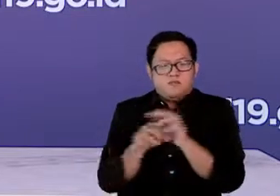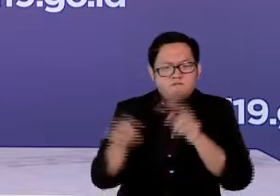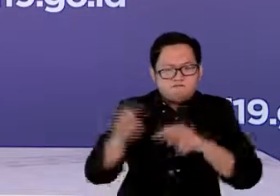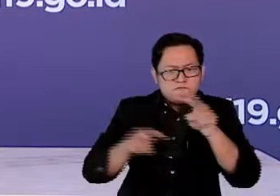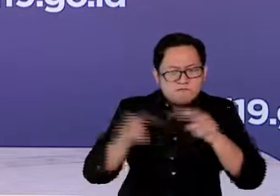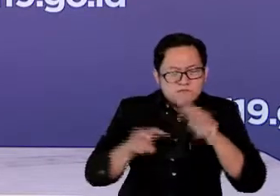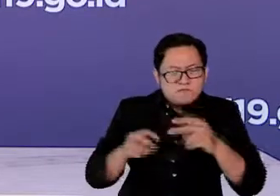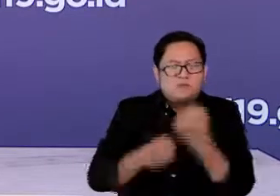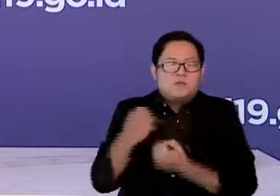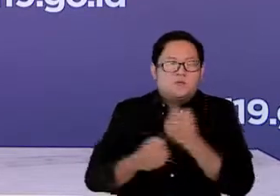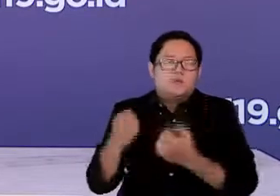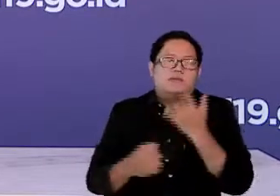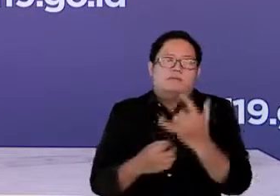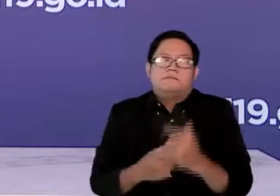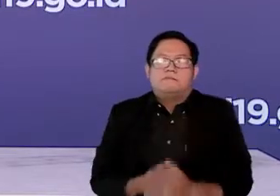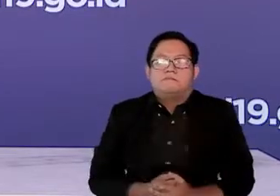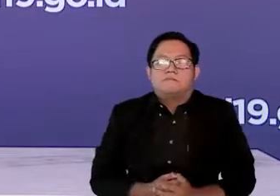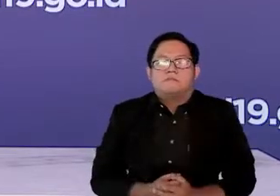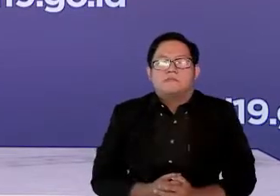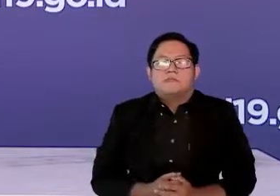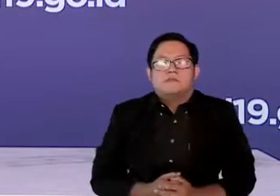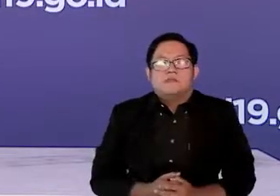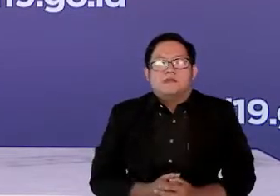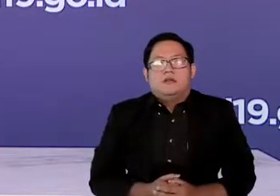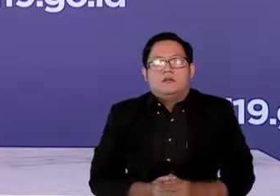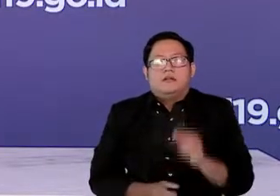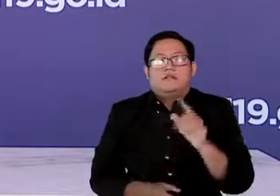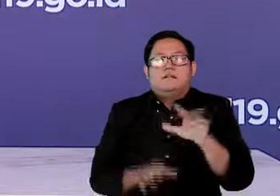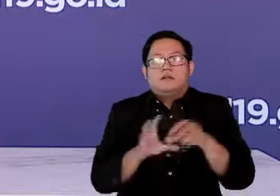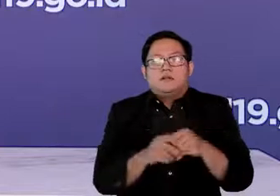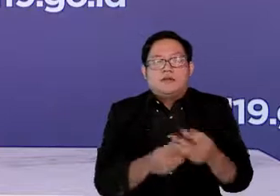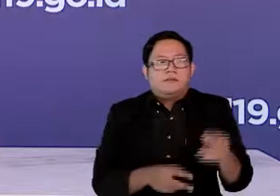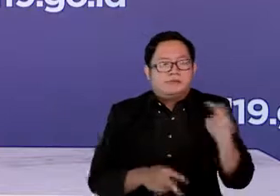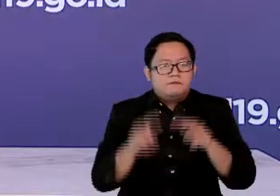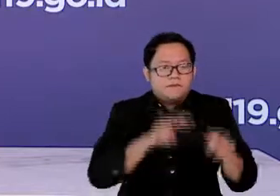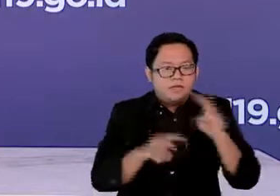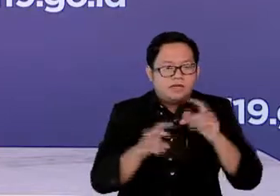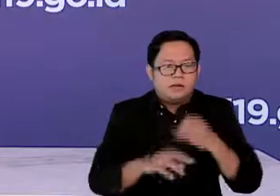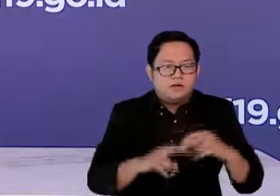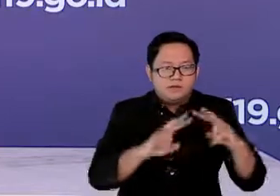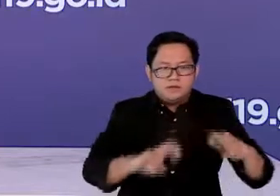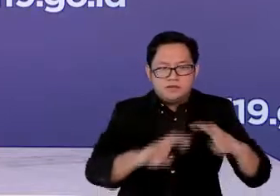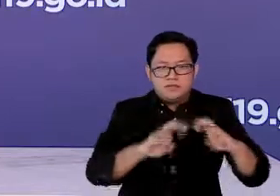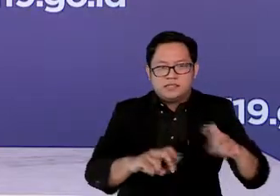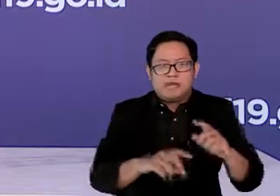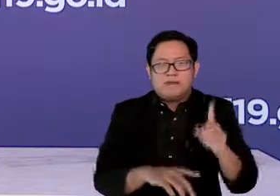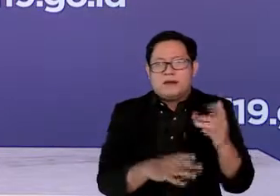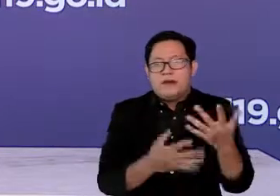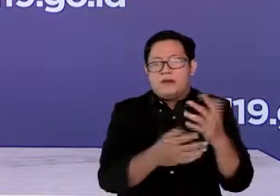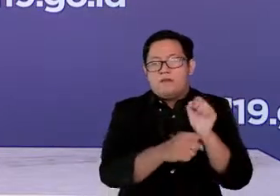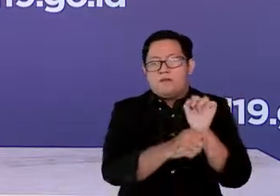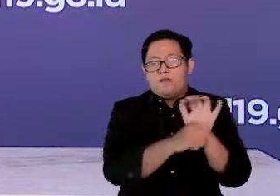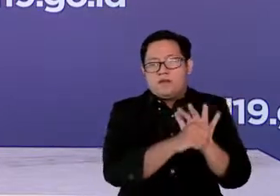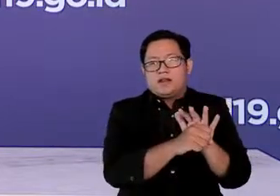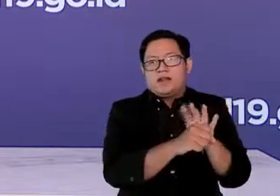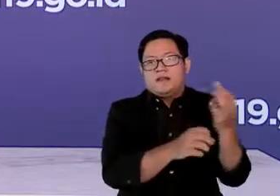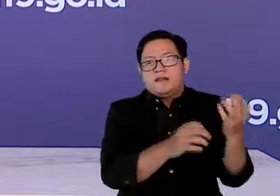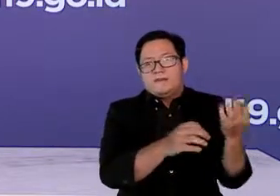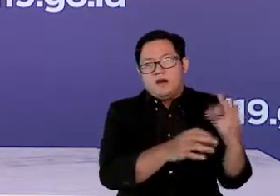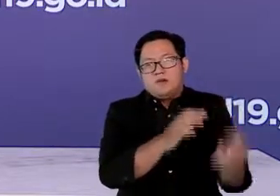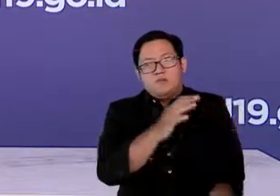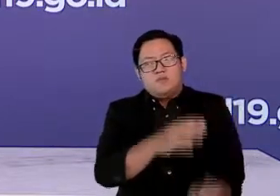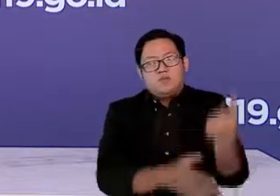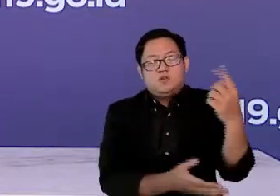on the distribution of variants in Indonesia in a transparent manner, and being more anticipatory in